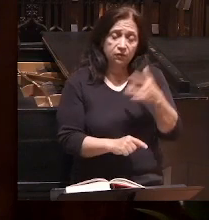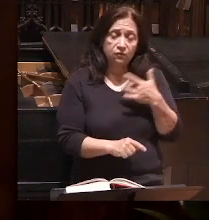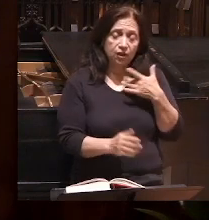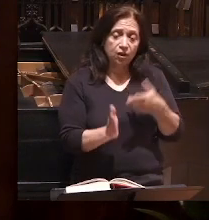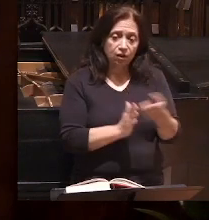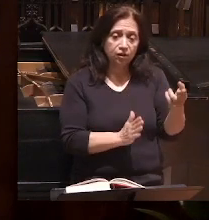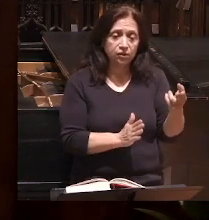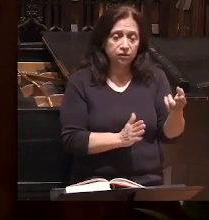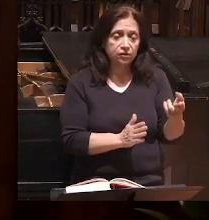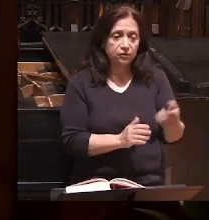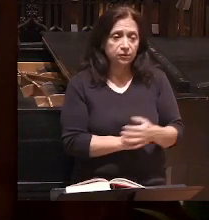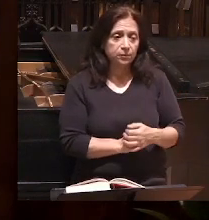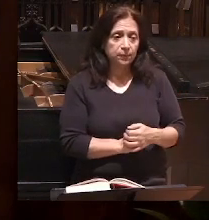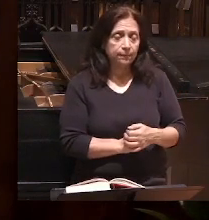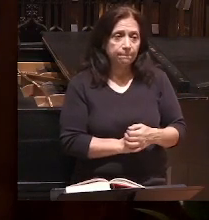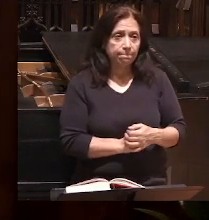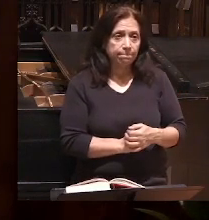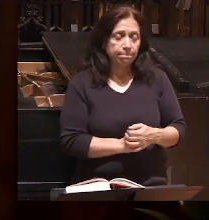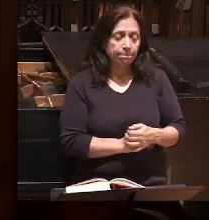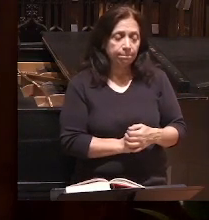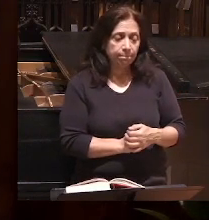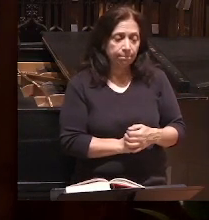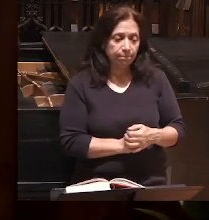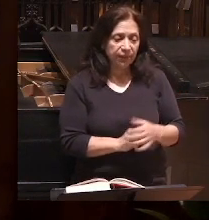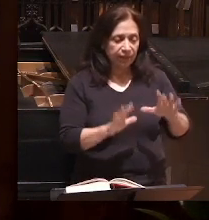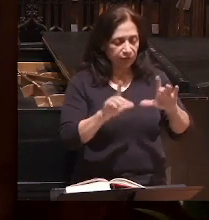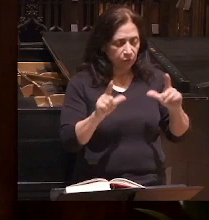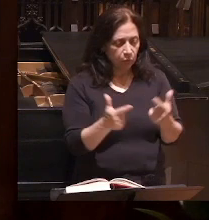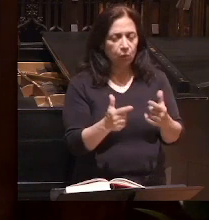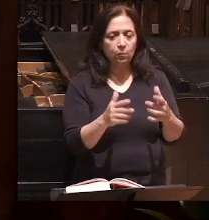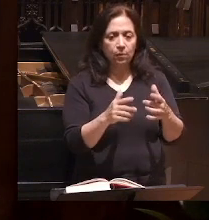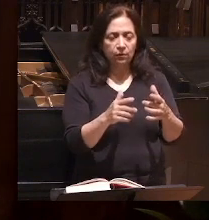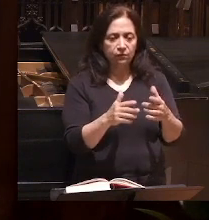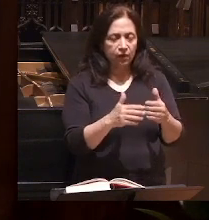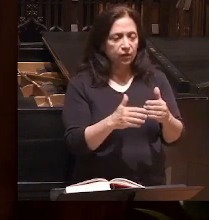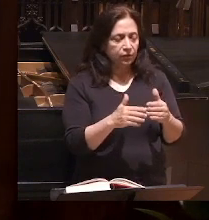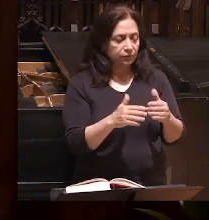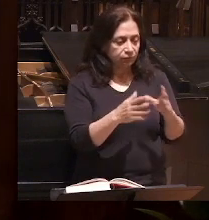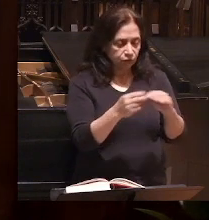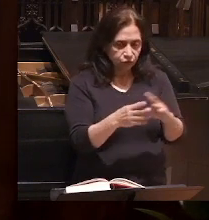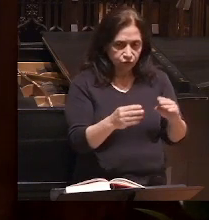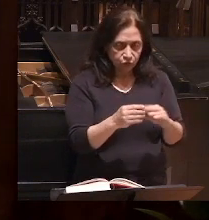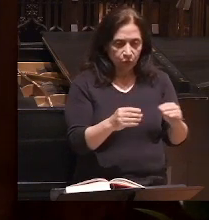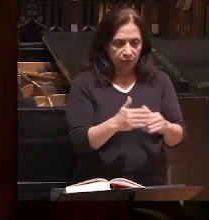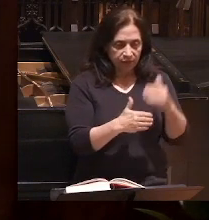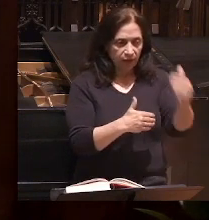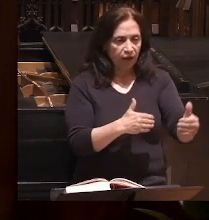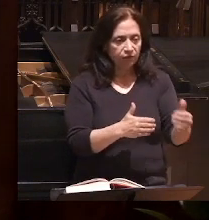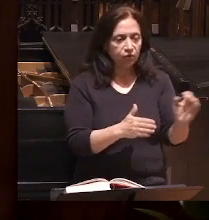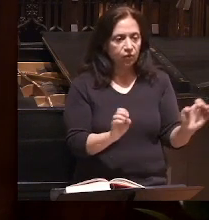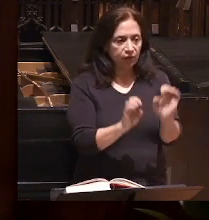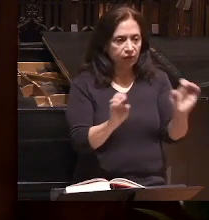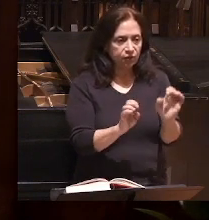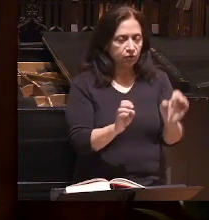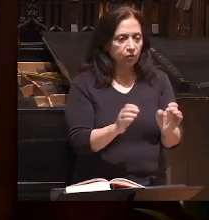honest, when we look at this collection of post-Easter resurrection stories,